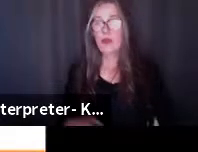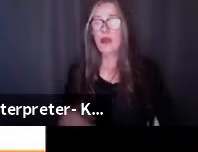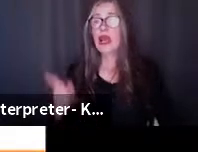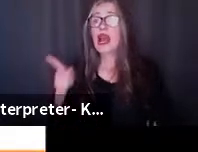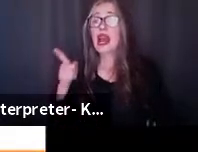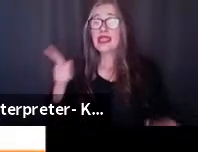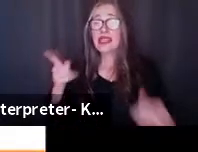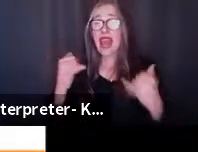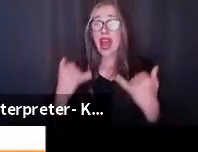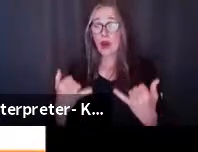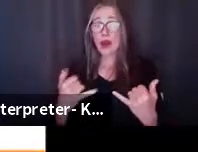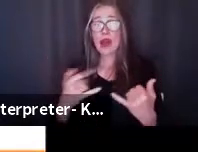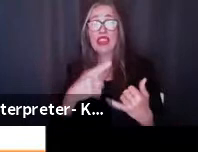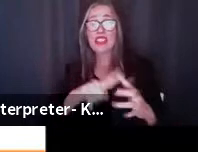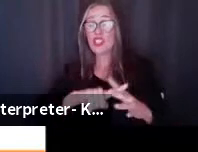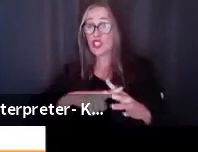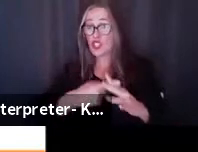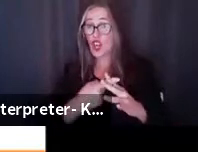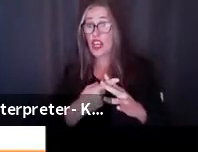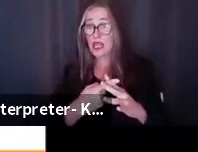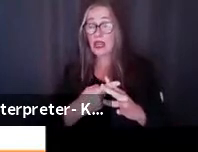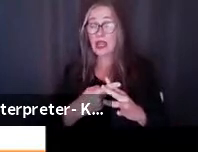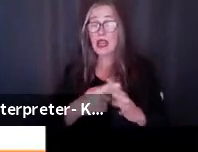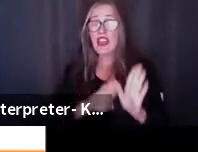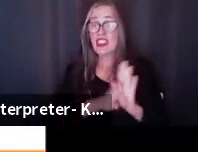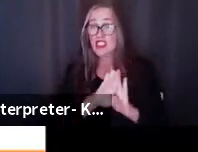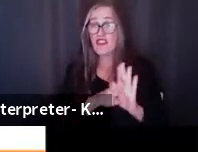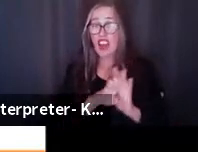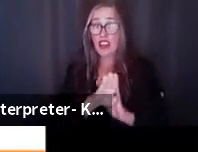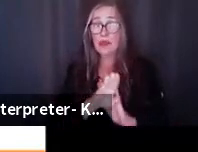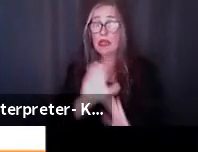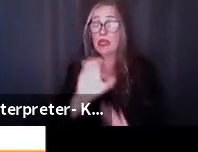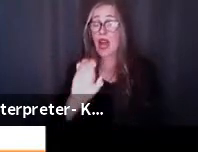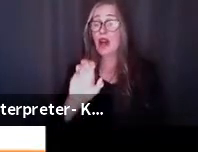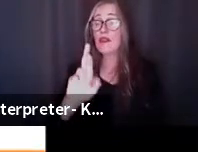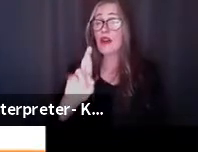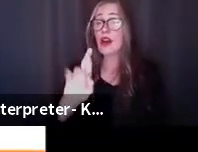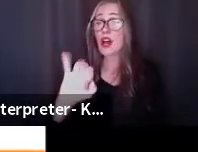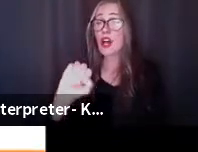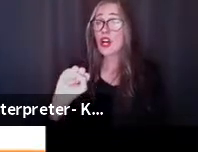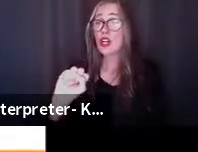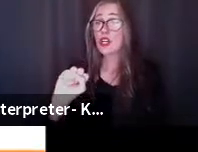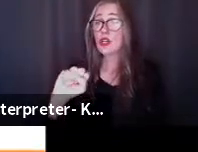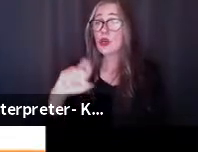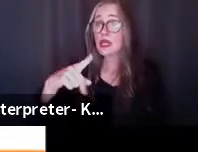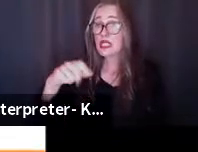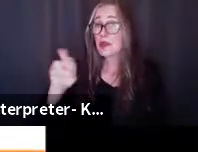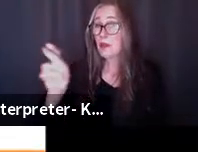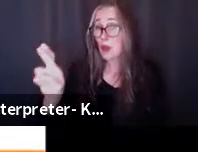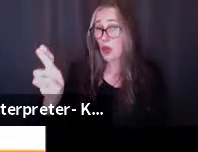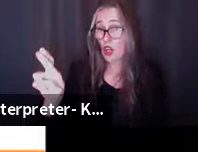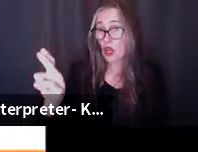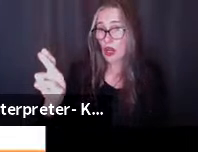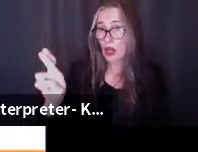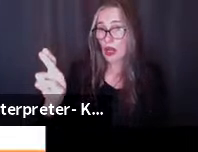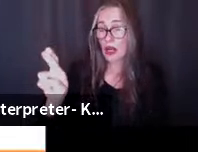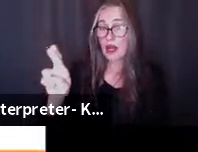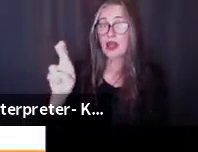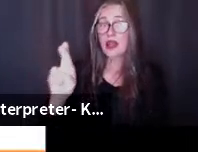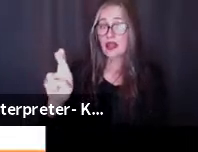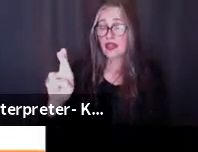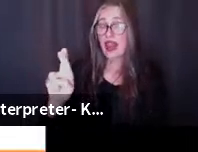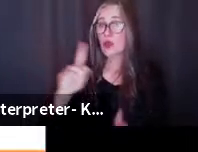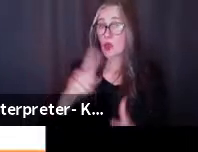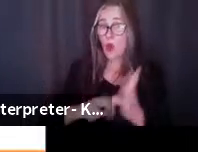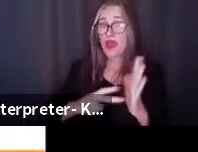of crispr here's a cover from time in 2016 what the crispr experiments mean for